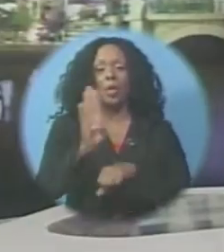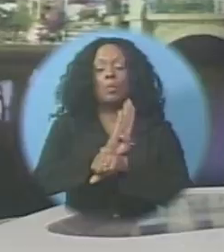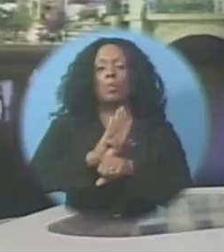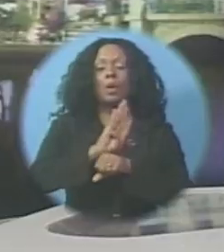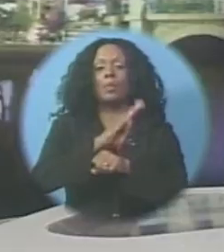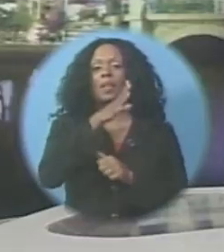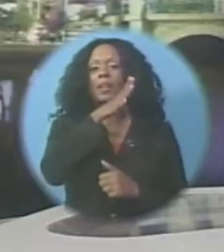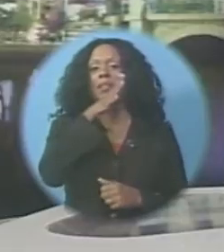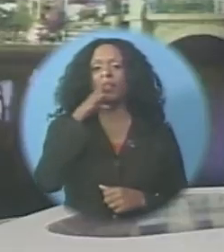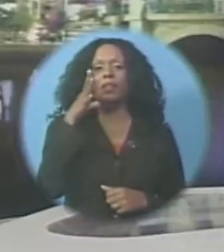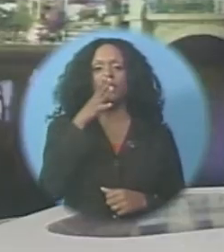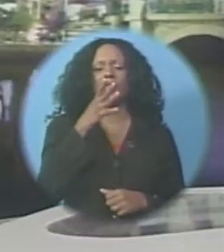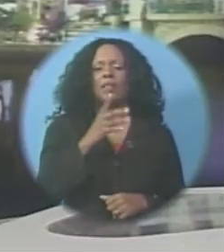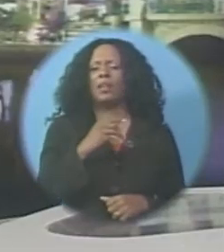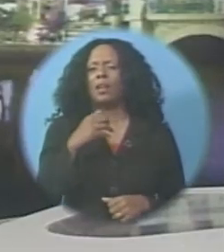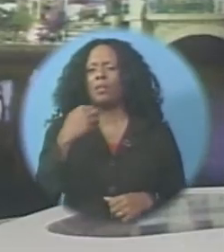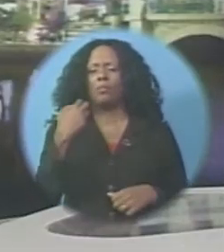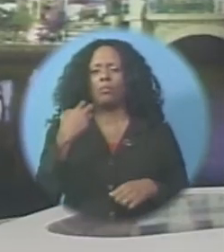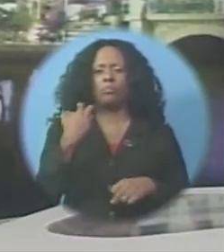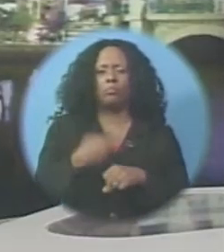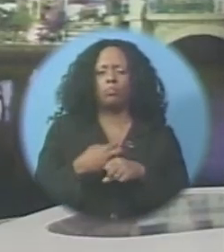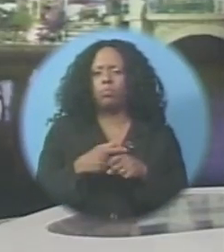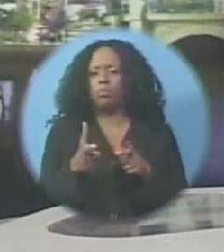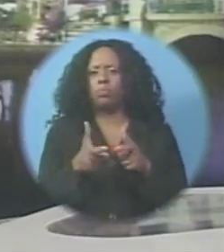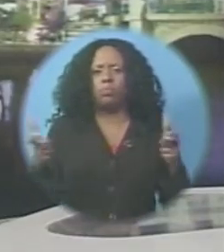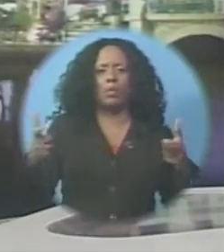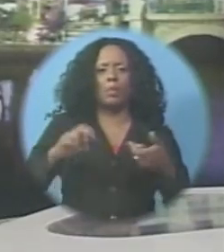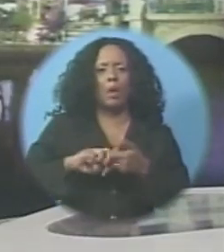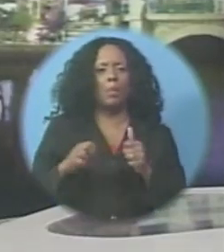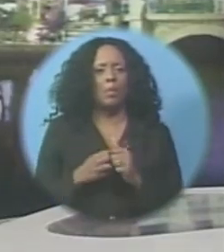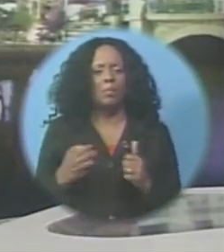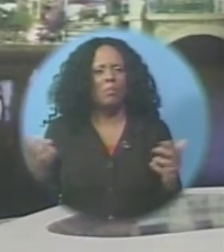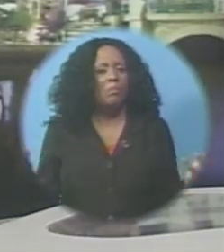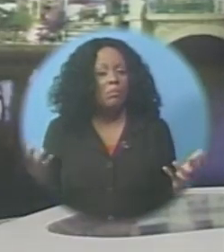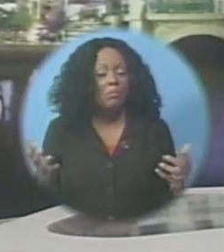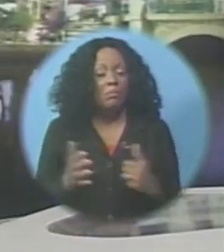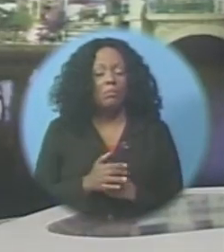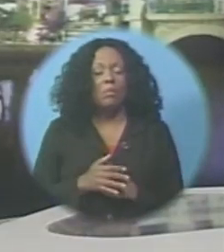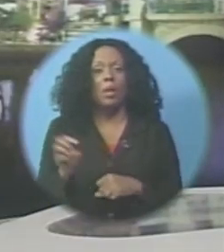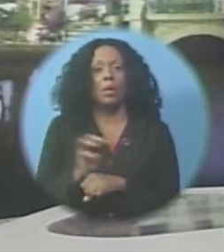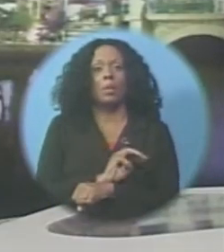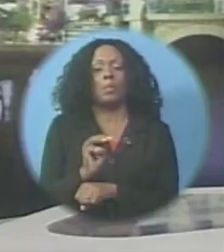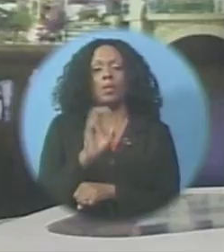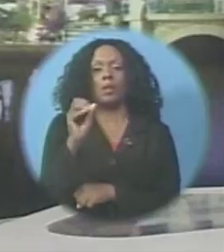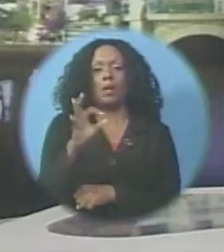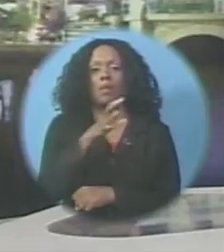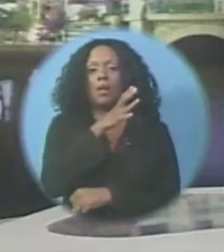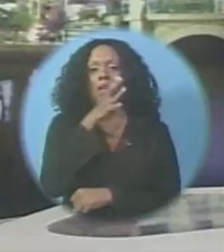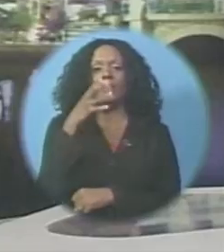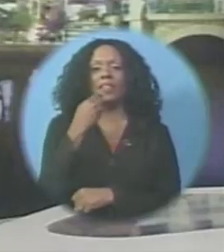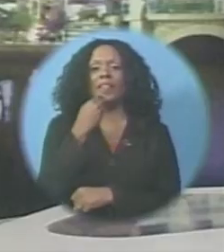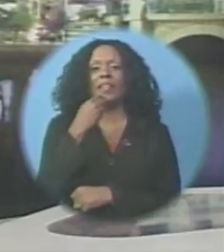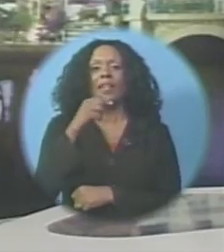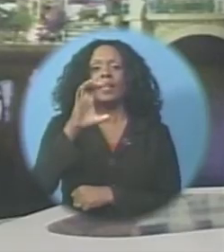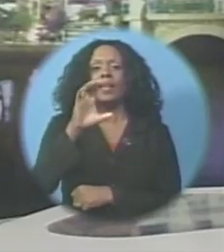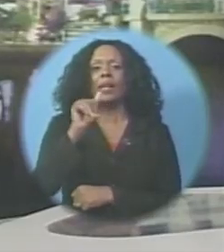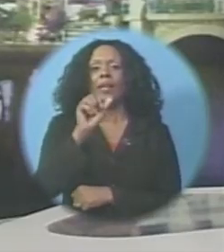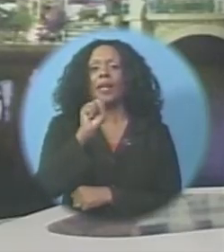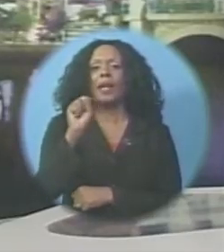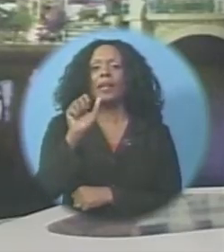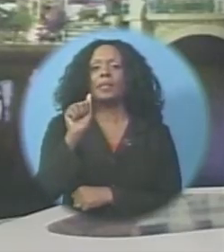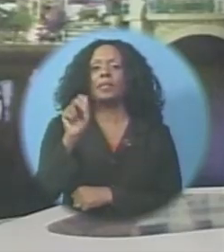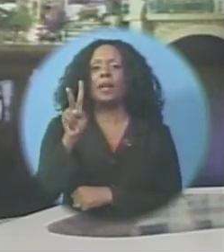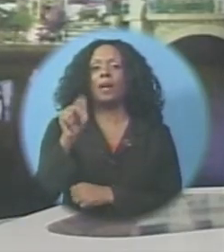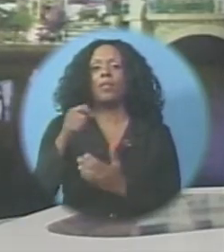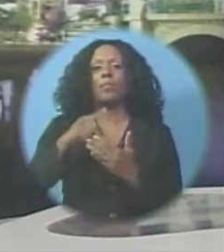The local agricultural sector has been dealt a harsh blow. This as the Ministry of Agriculture has reported that their cassava project has